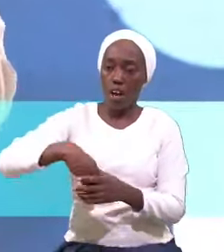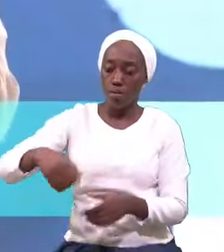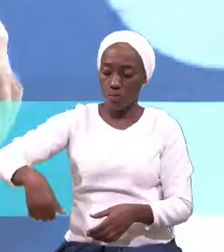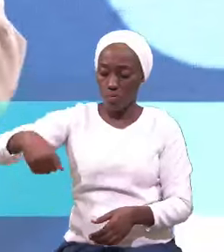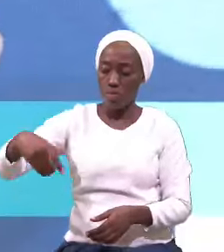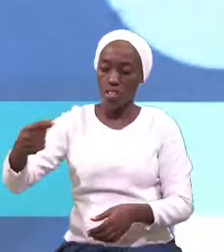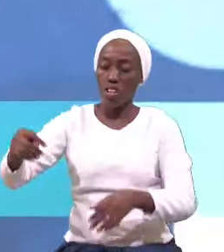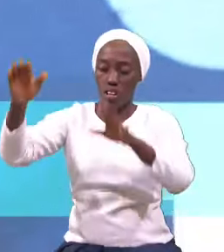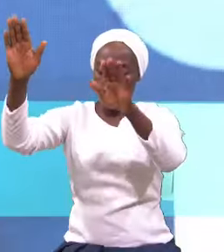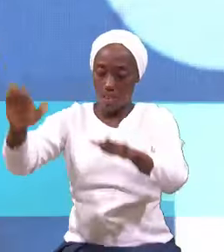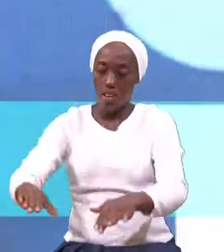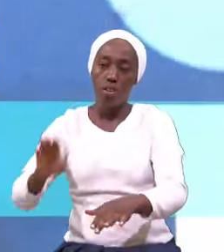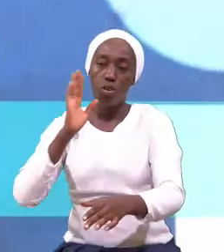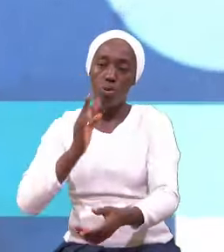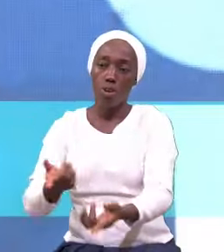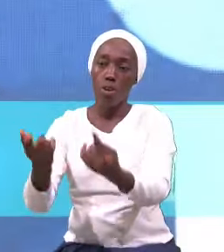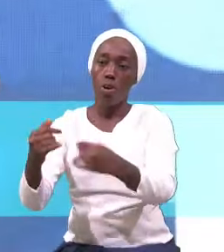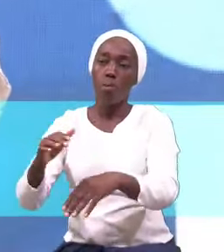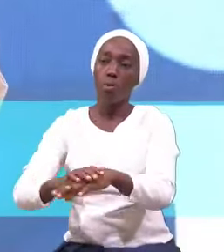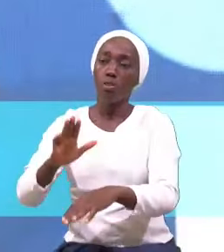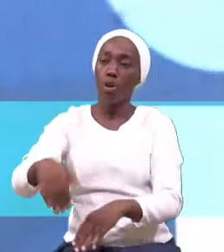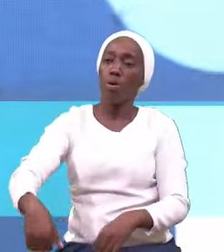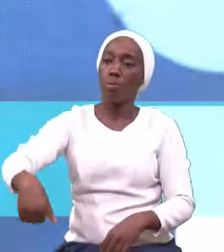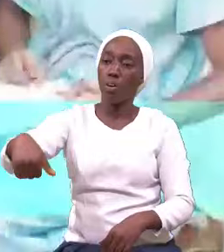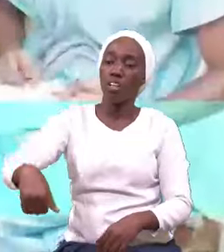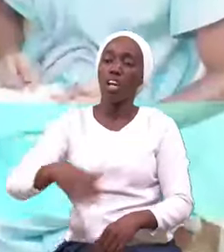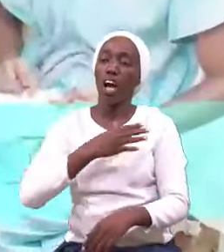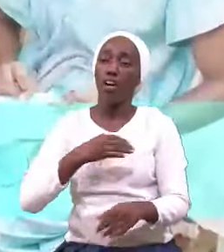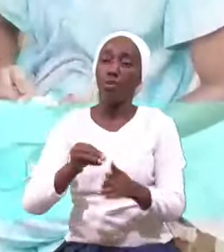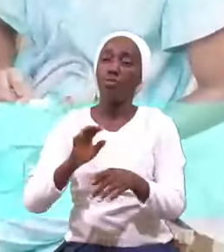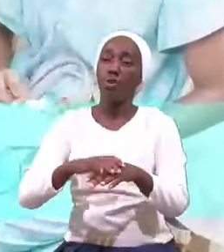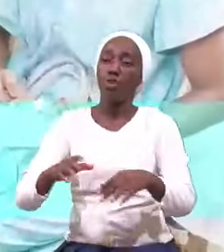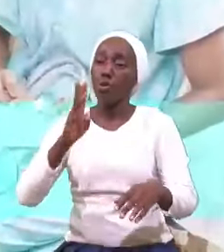will come on your bucket, on your drum.